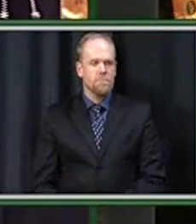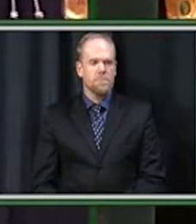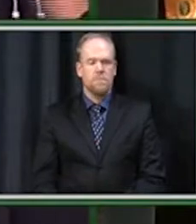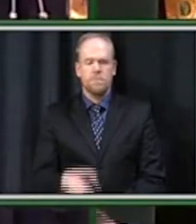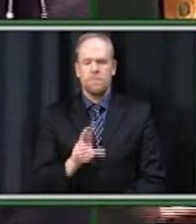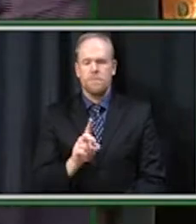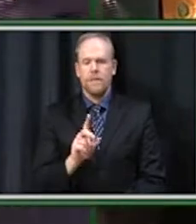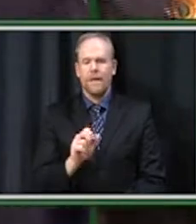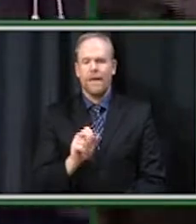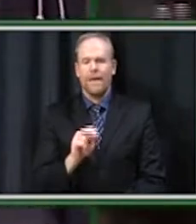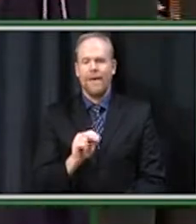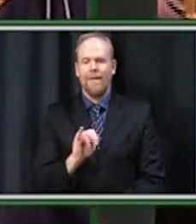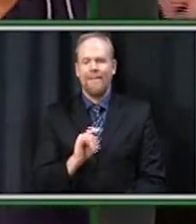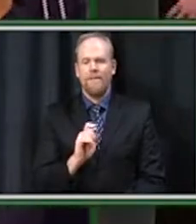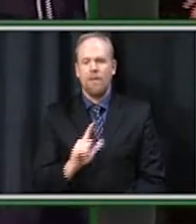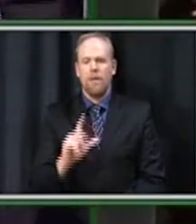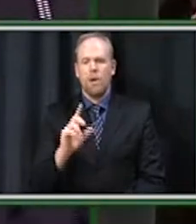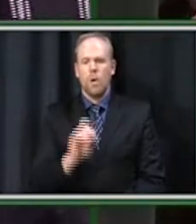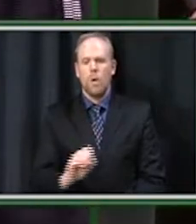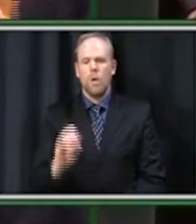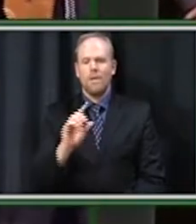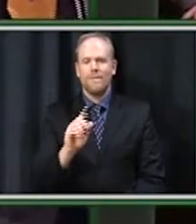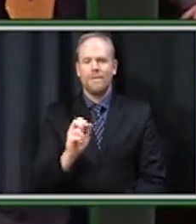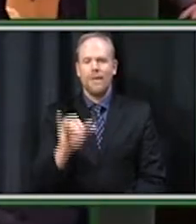Daniel O'Day.